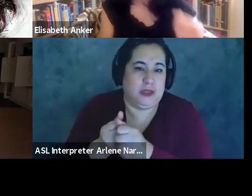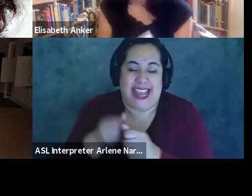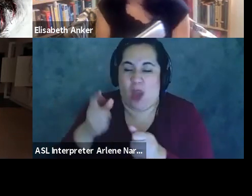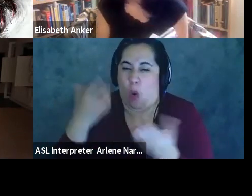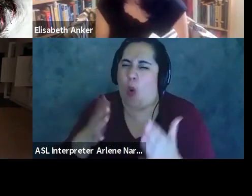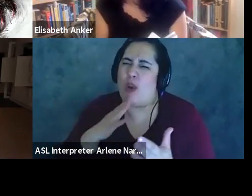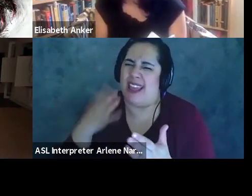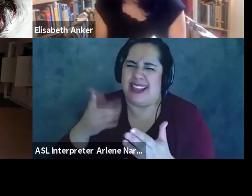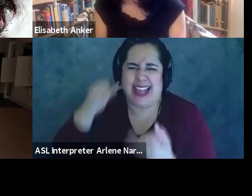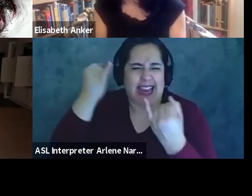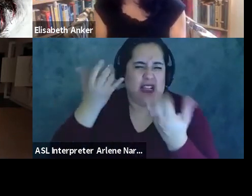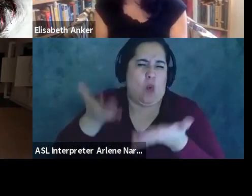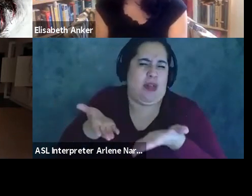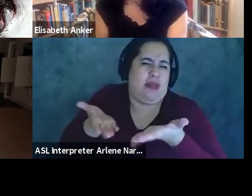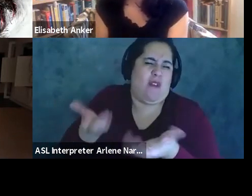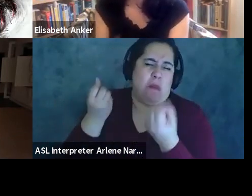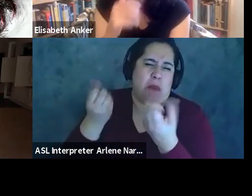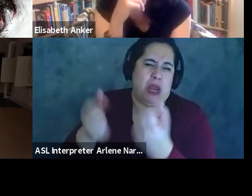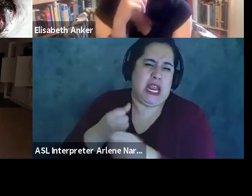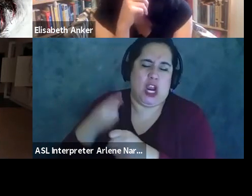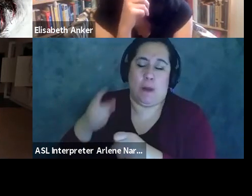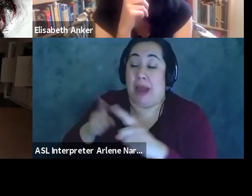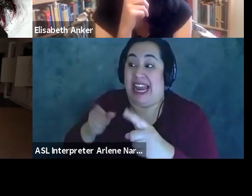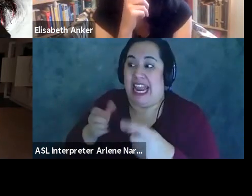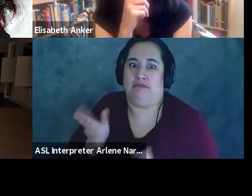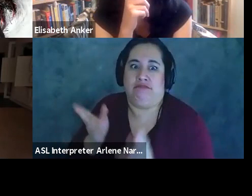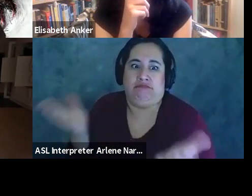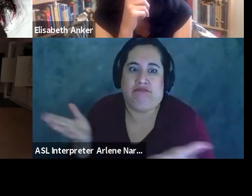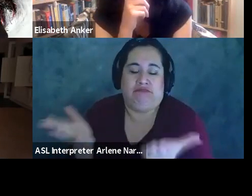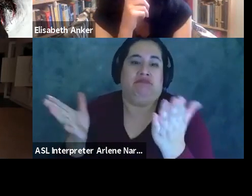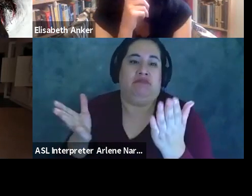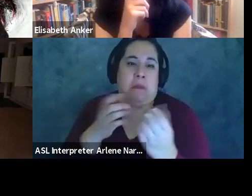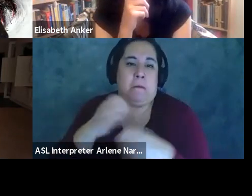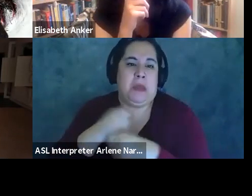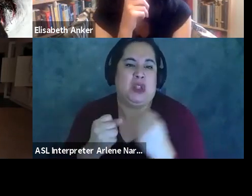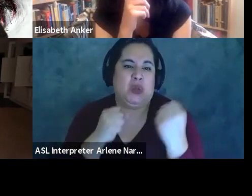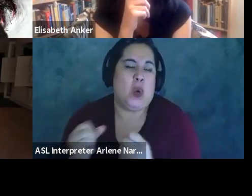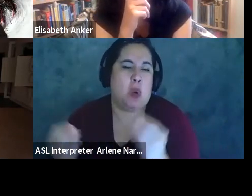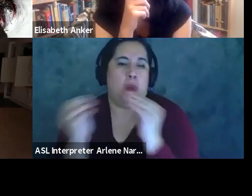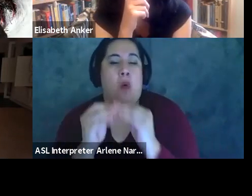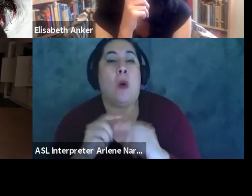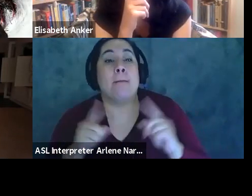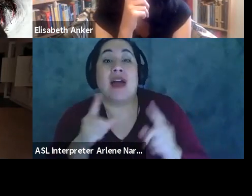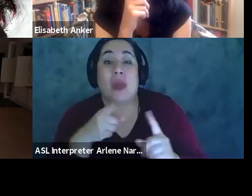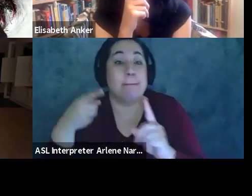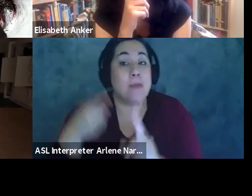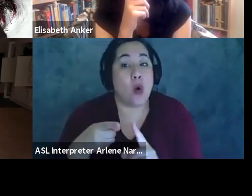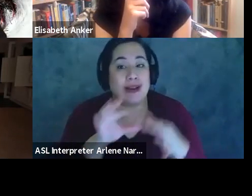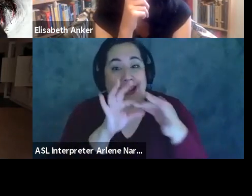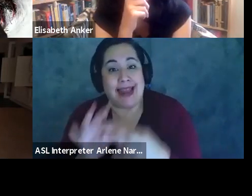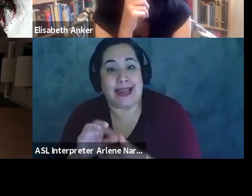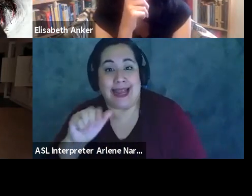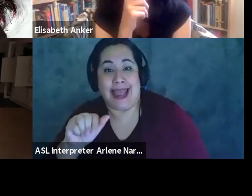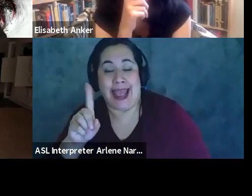many, many years. Now, the point which I really like, which Achille made, and really connects, I think, to Adom's point about the